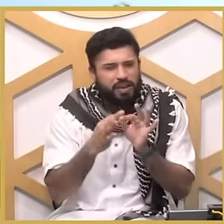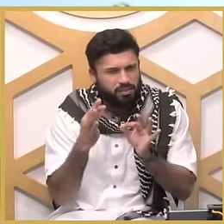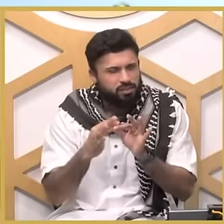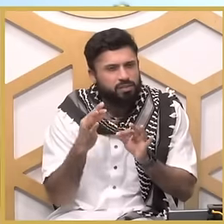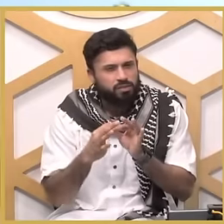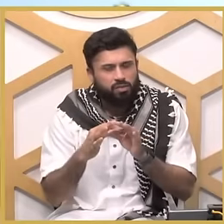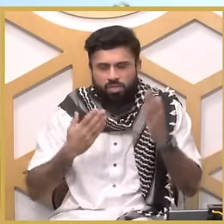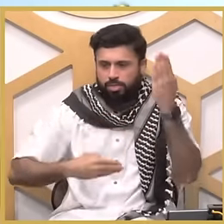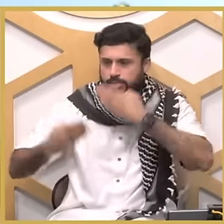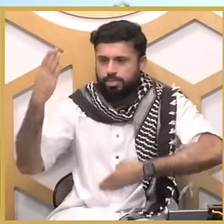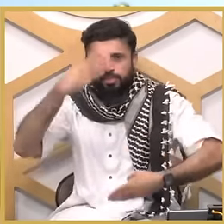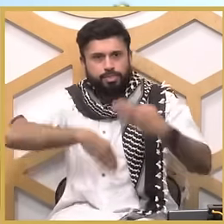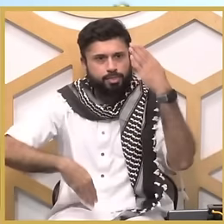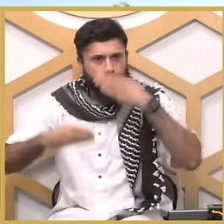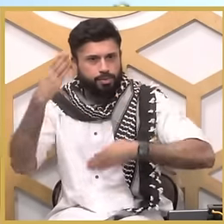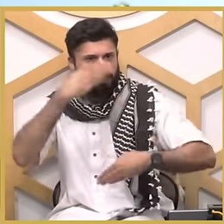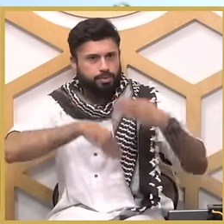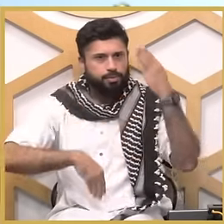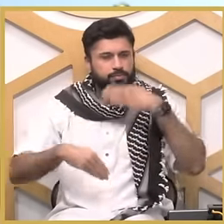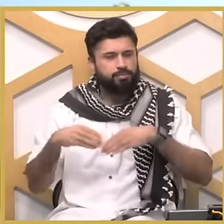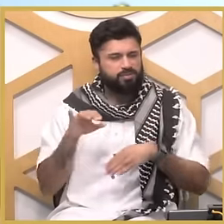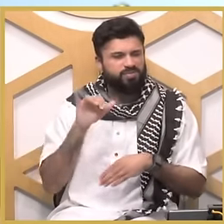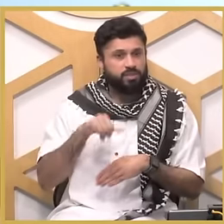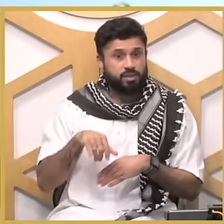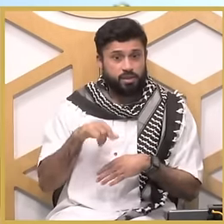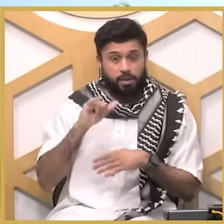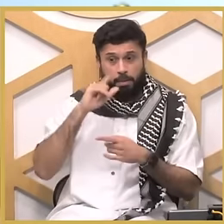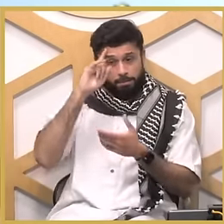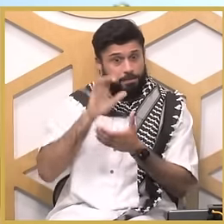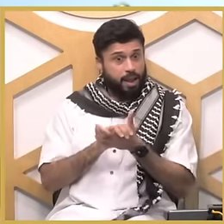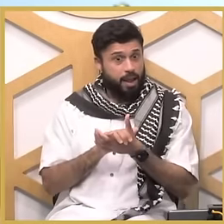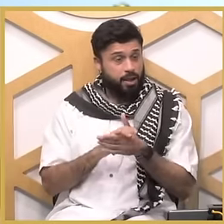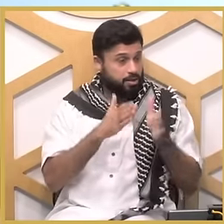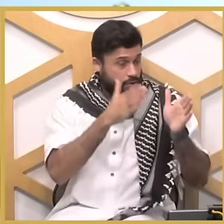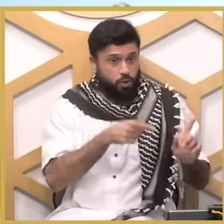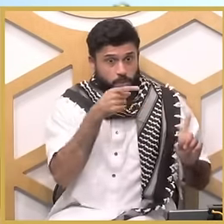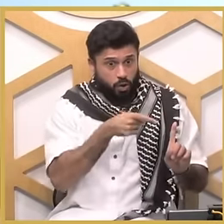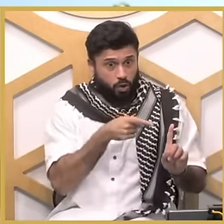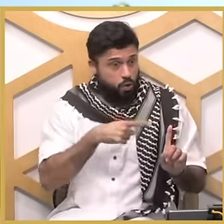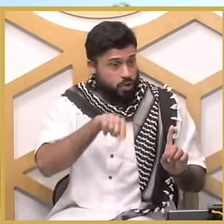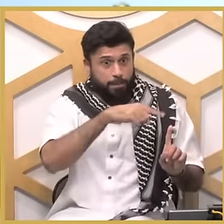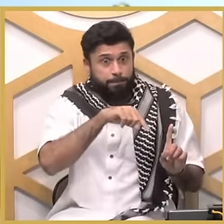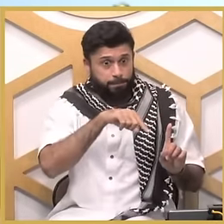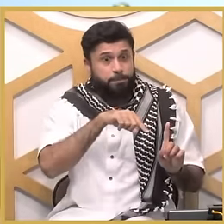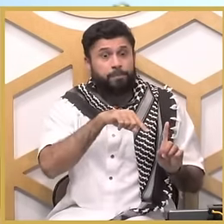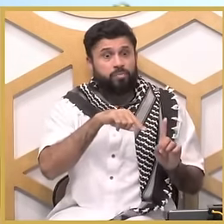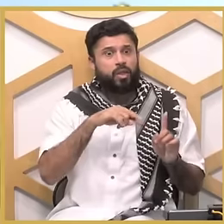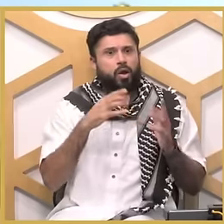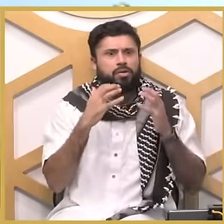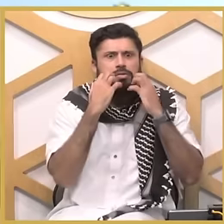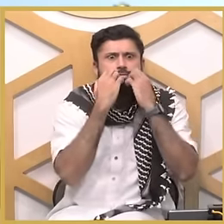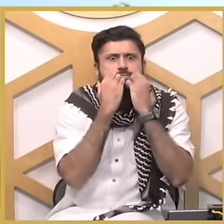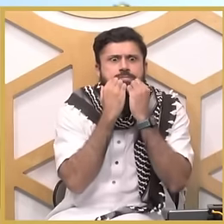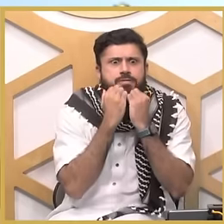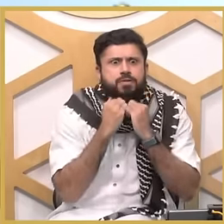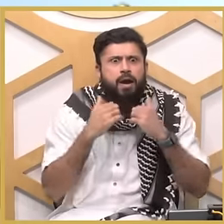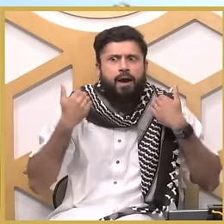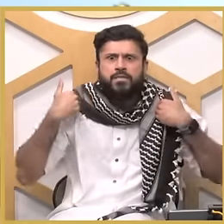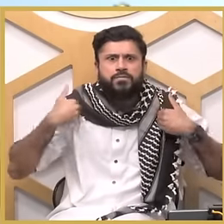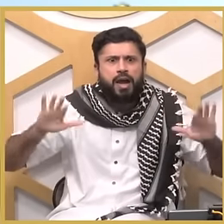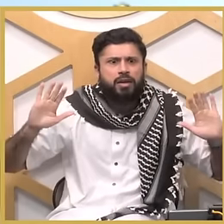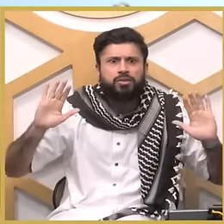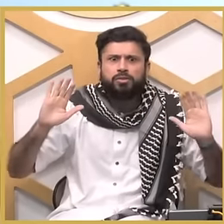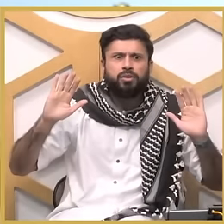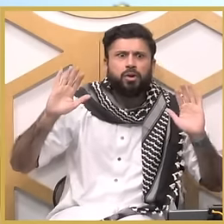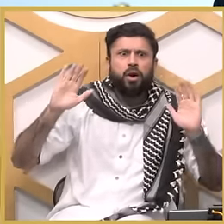angels that are carrying the throne that could be seeking forgiveness for me are just as real as the people that I can see right in